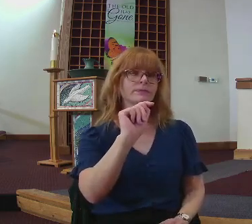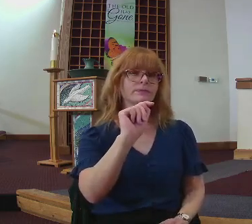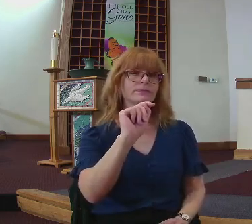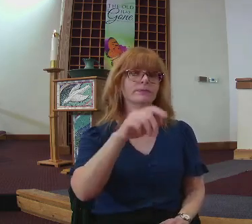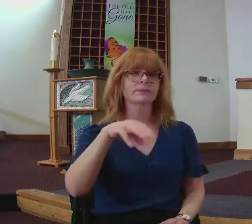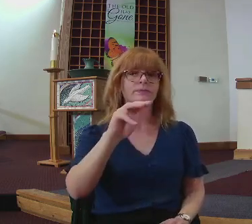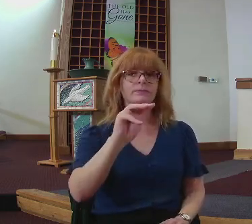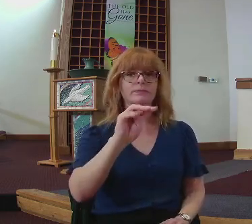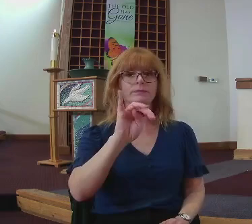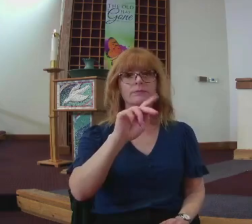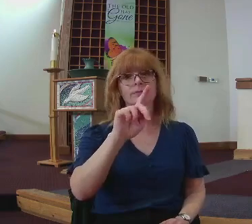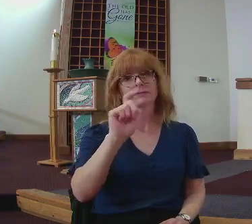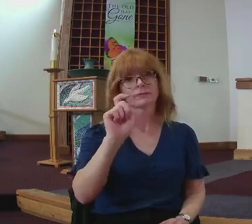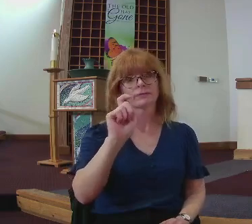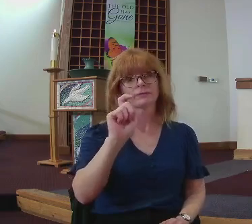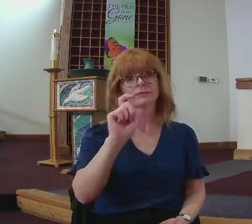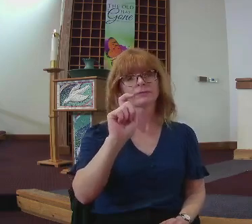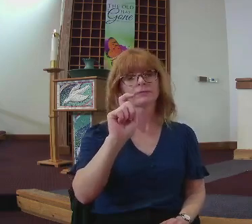Mike,